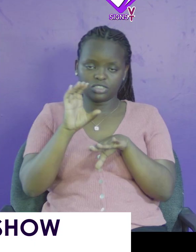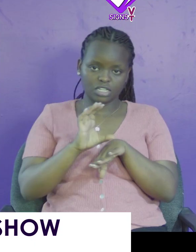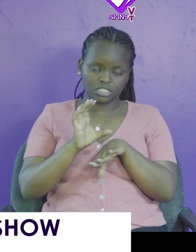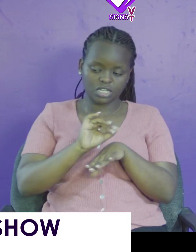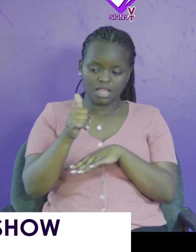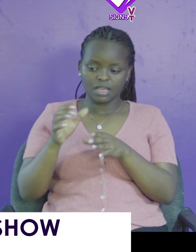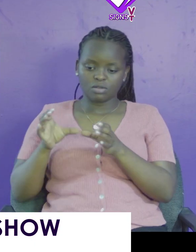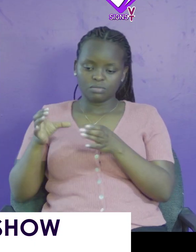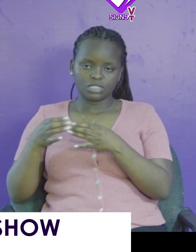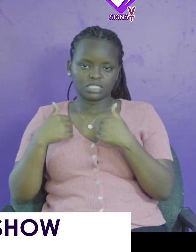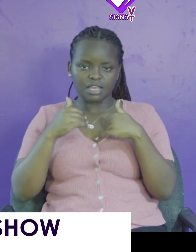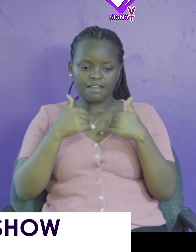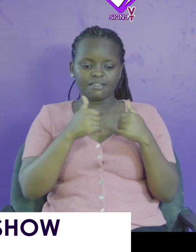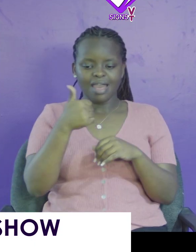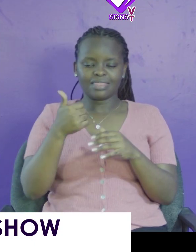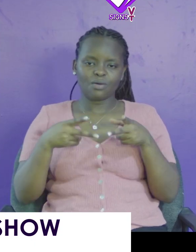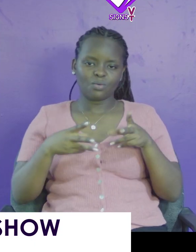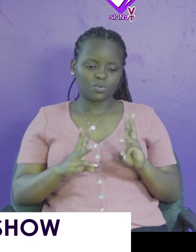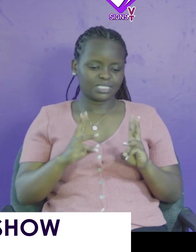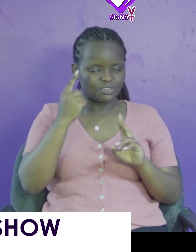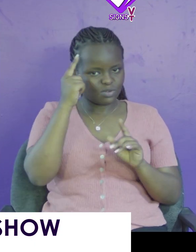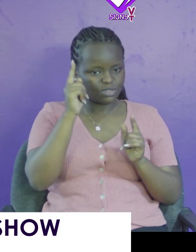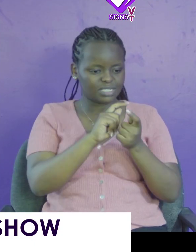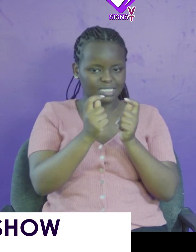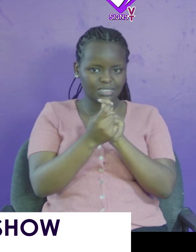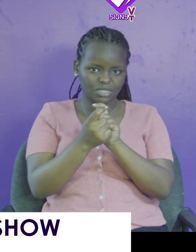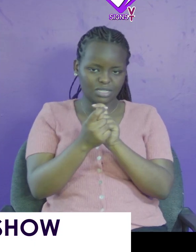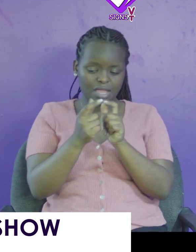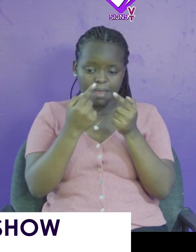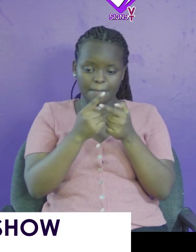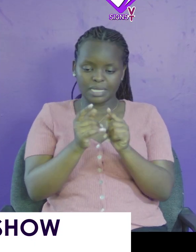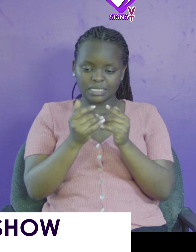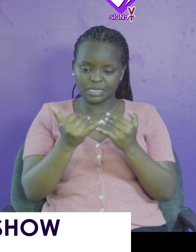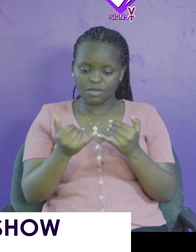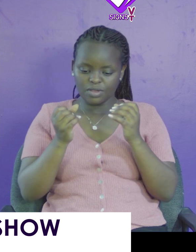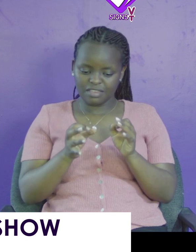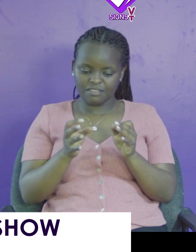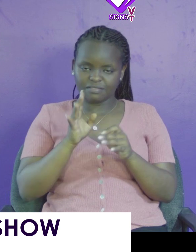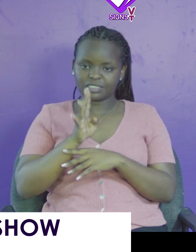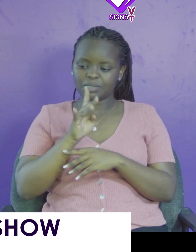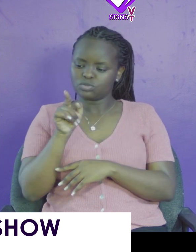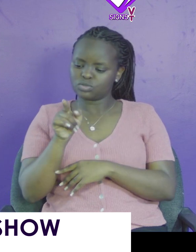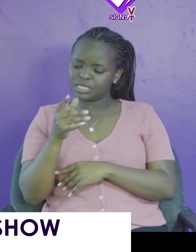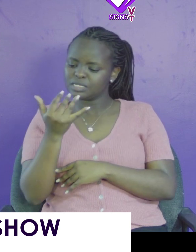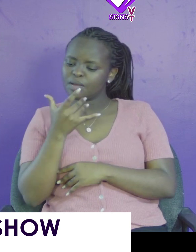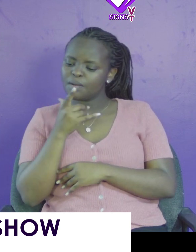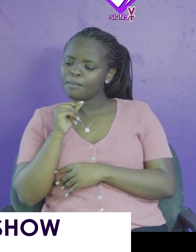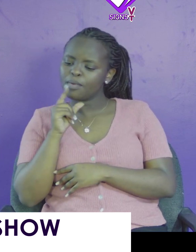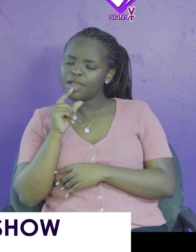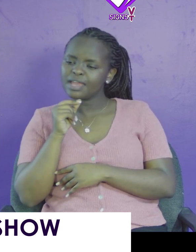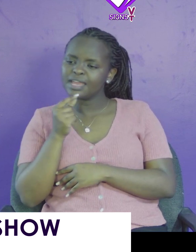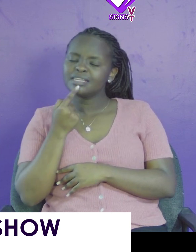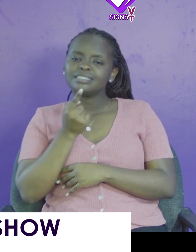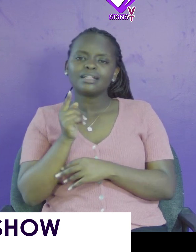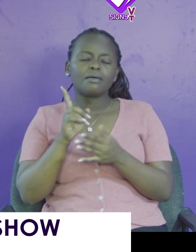communities have other ways of transitioning. Yes. But now, if you were to be brought to speak to these boys, Pastor, what would you